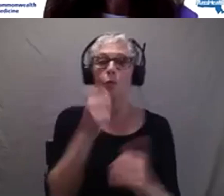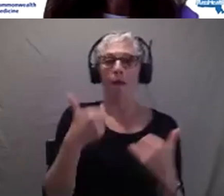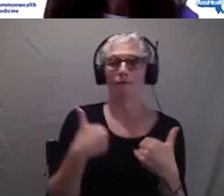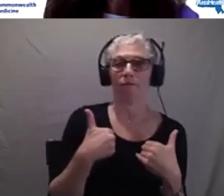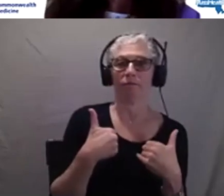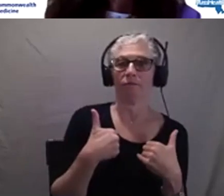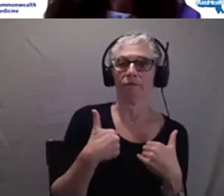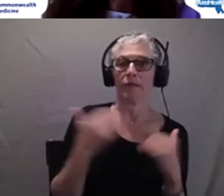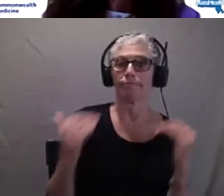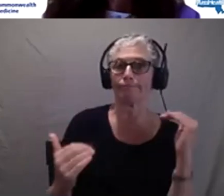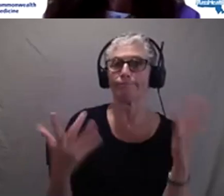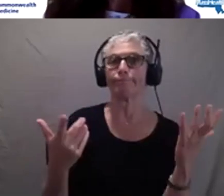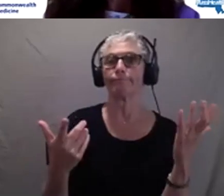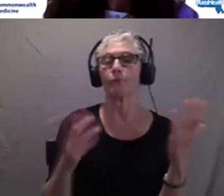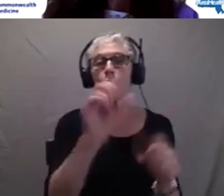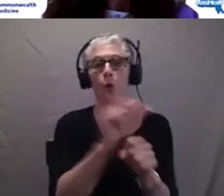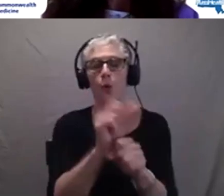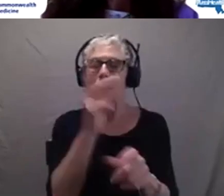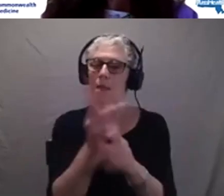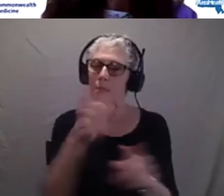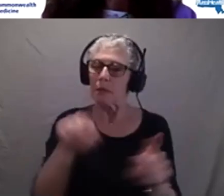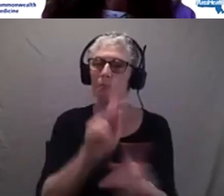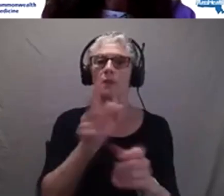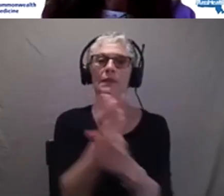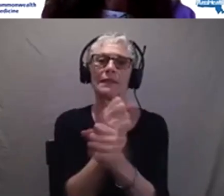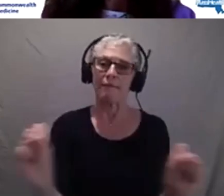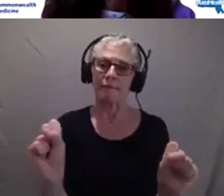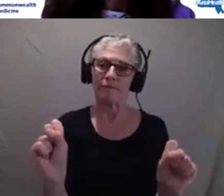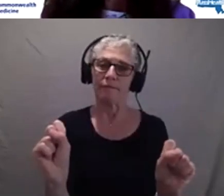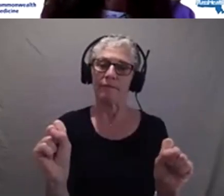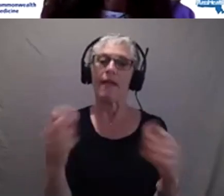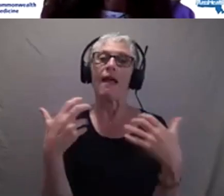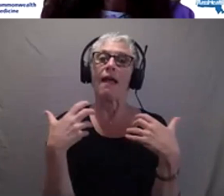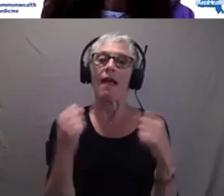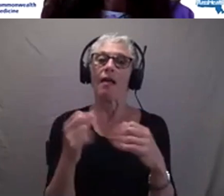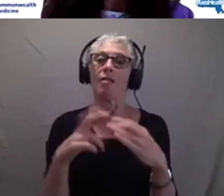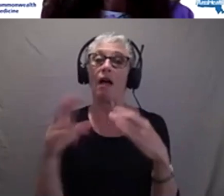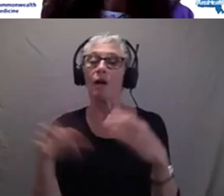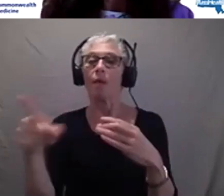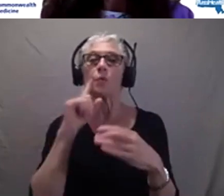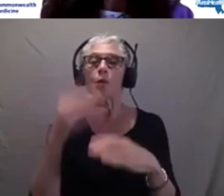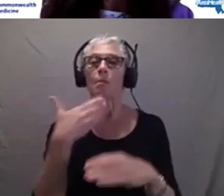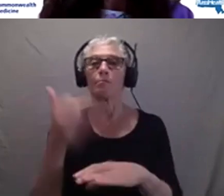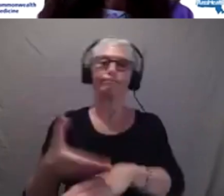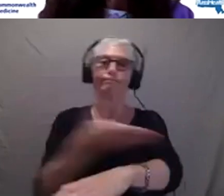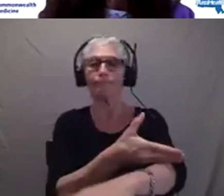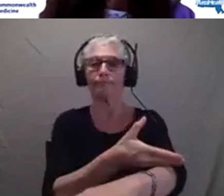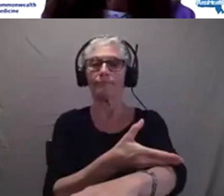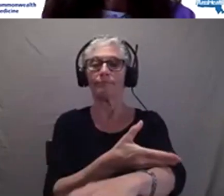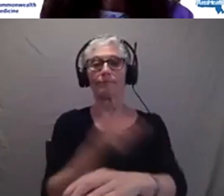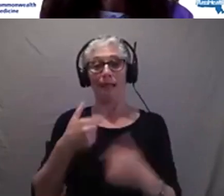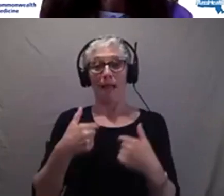Your work keeps people safe and it improves health outcomes. As a nurse, I've seen firsthand the value of your